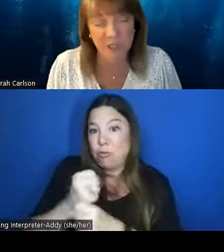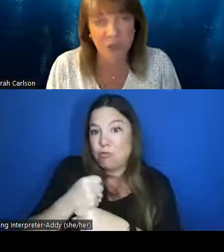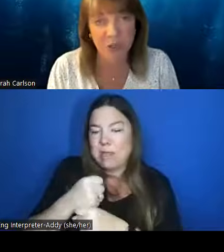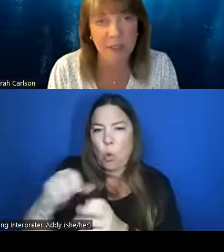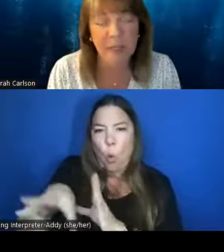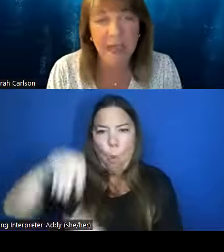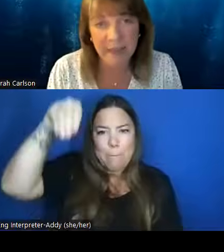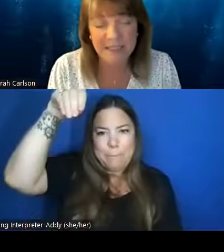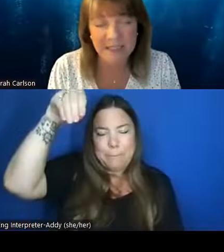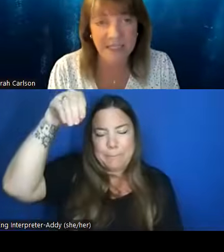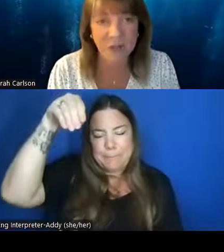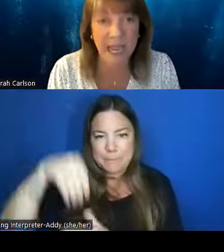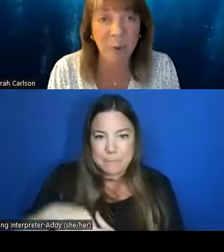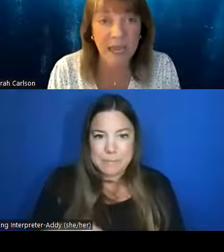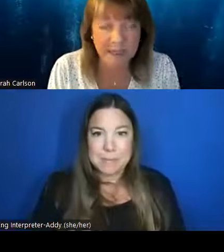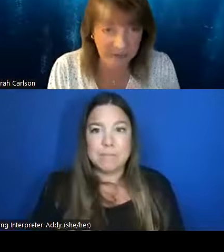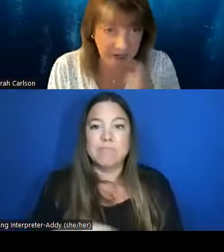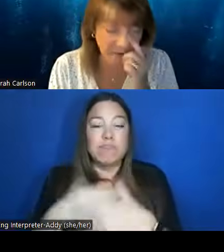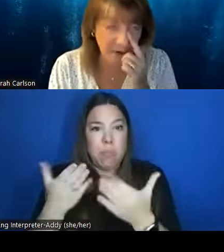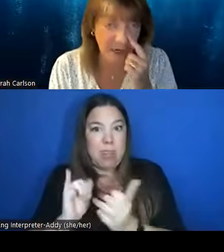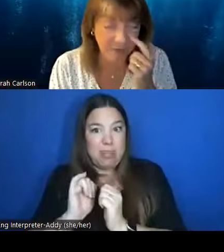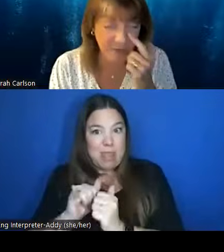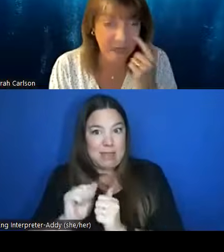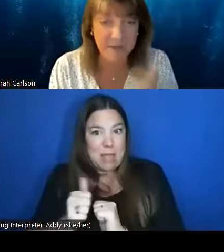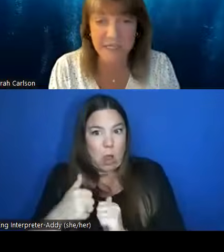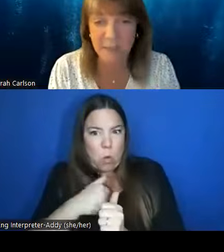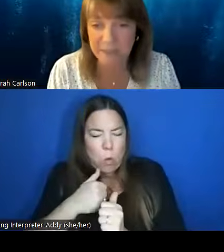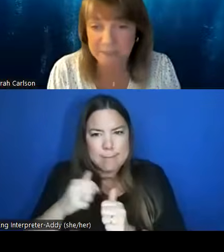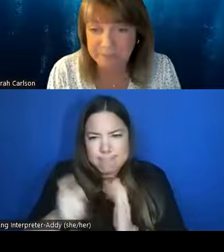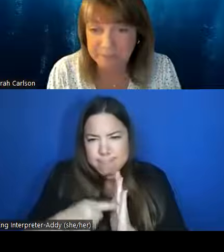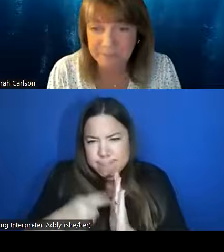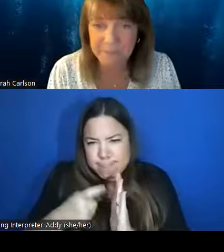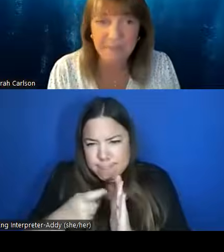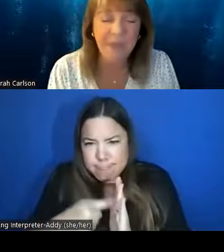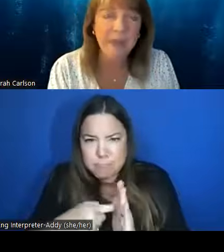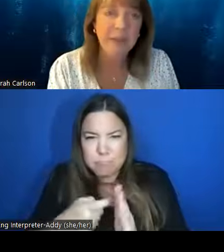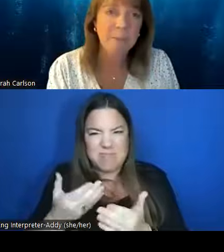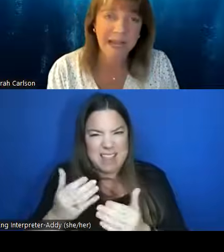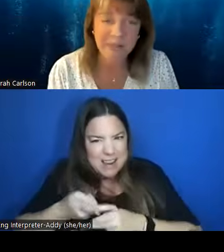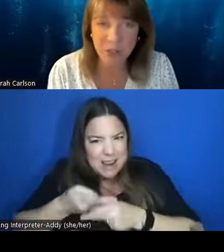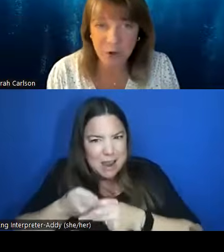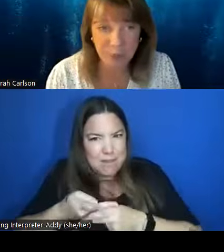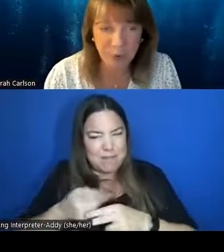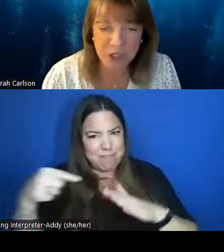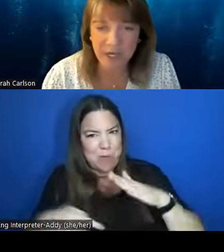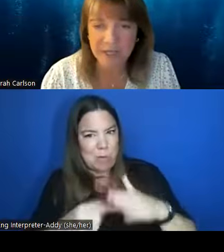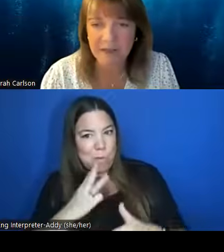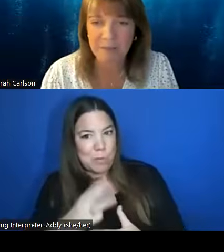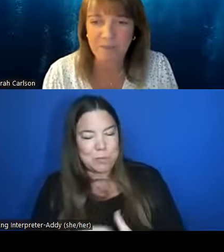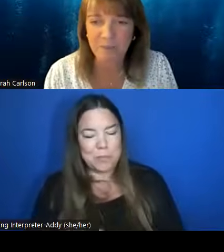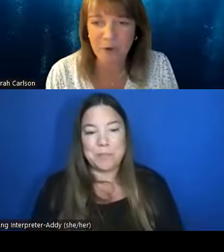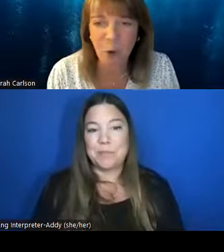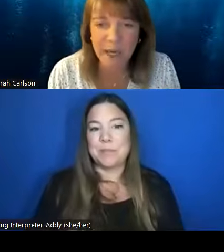or suction. And that's essentially how we excavate very carefully on the seabed. But I think you can